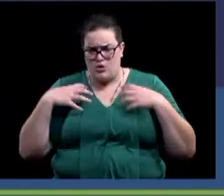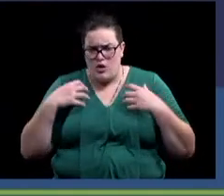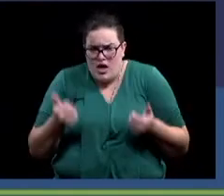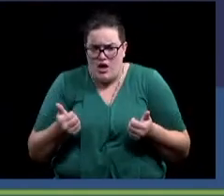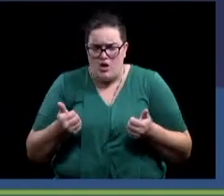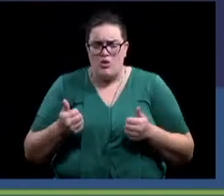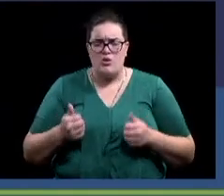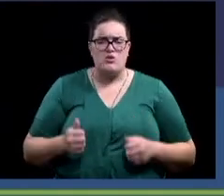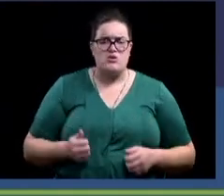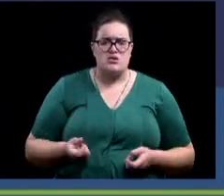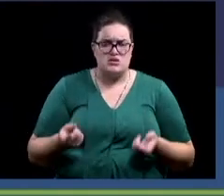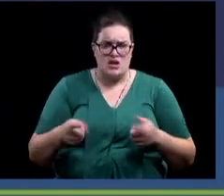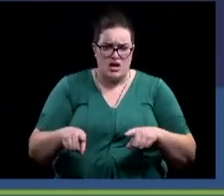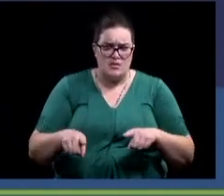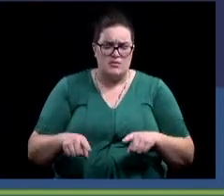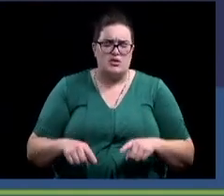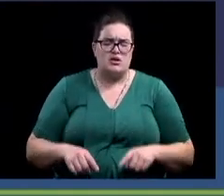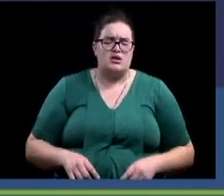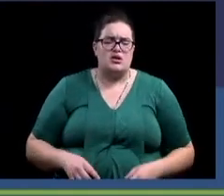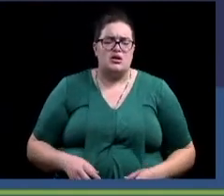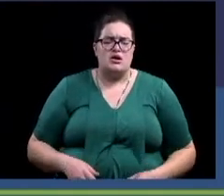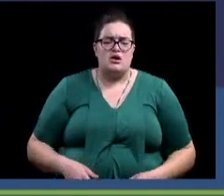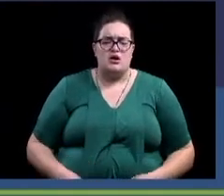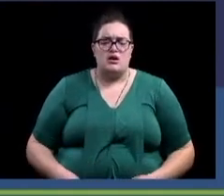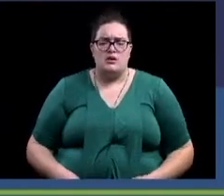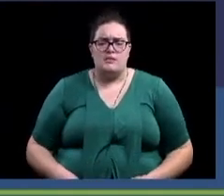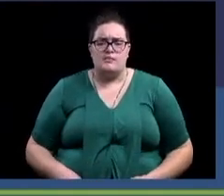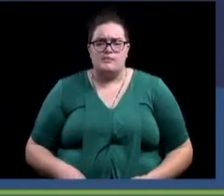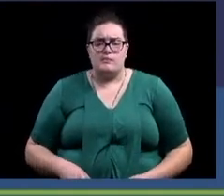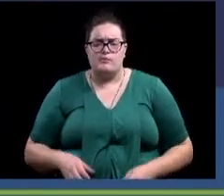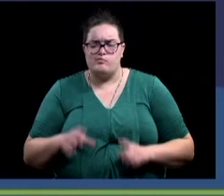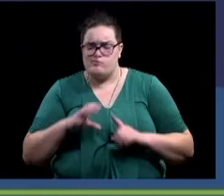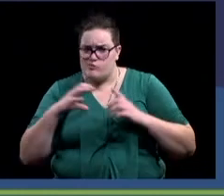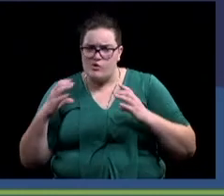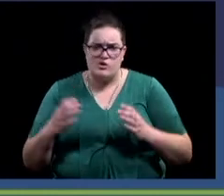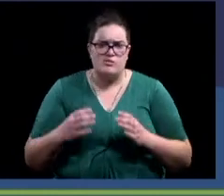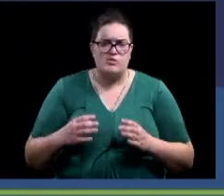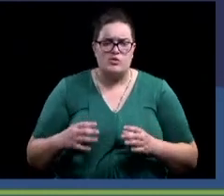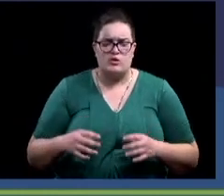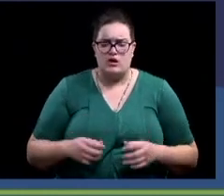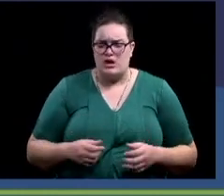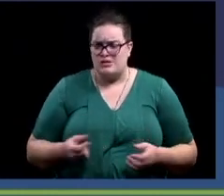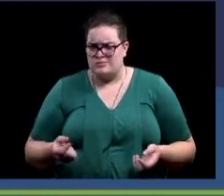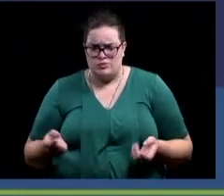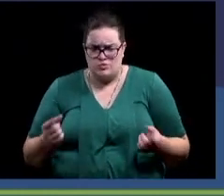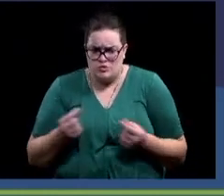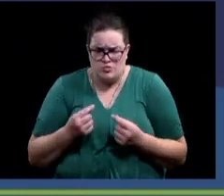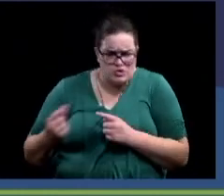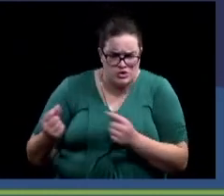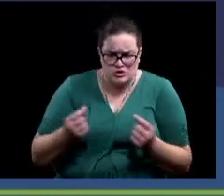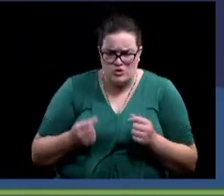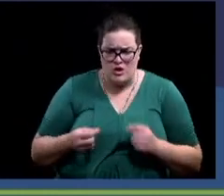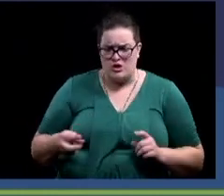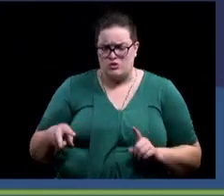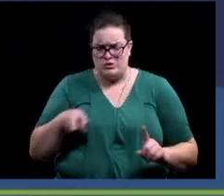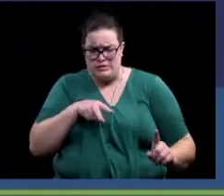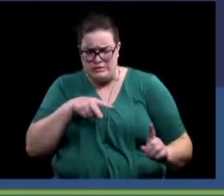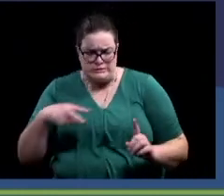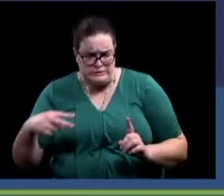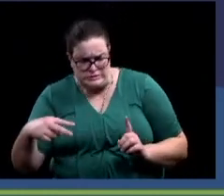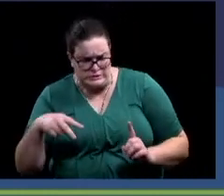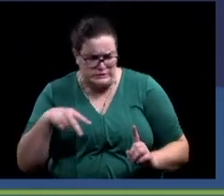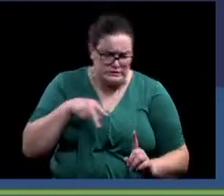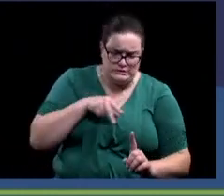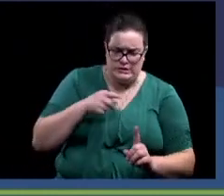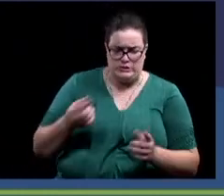still all looking to see, how do we address this, how do we combat this, how do we help our neighbors, our